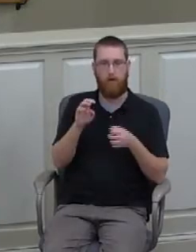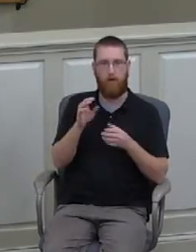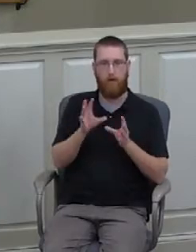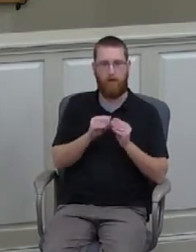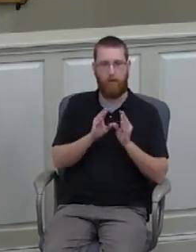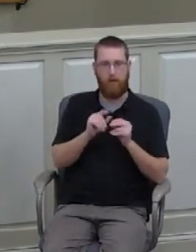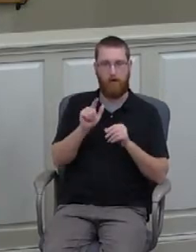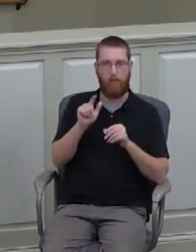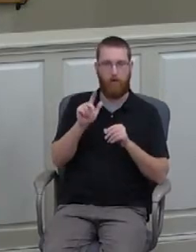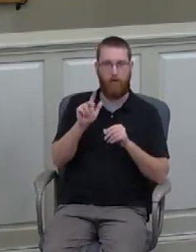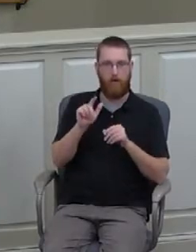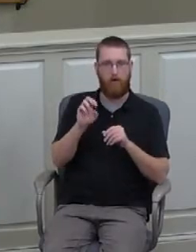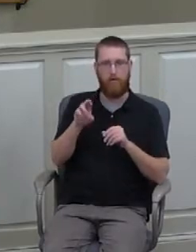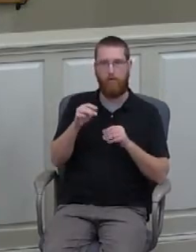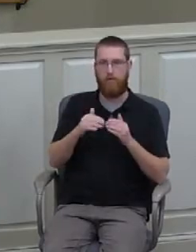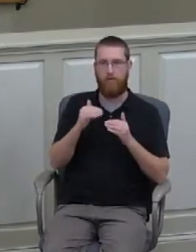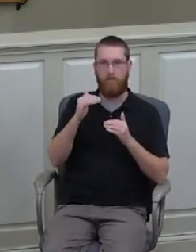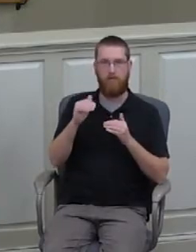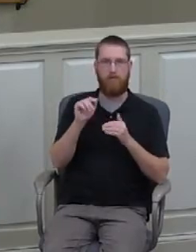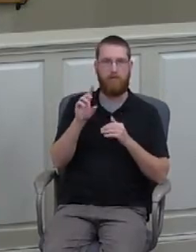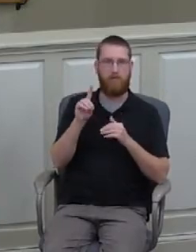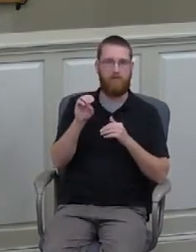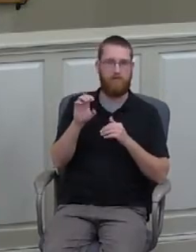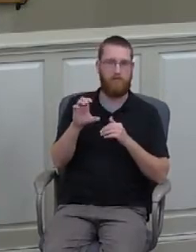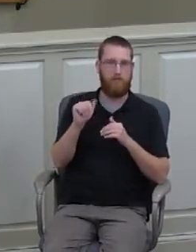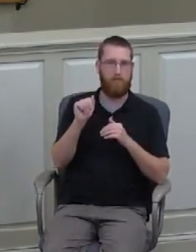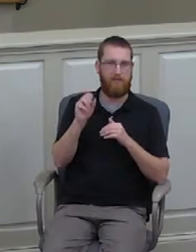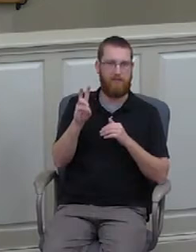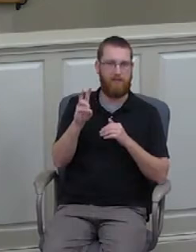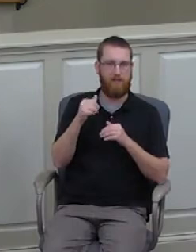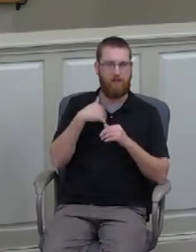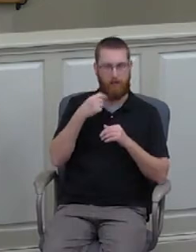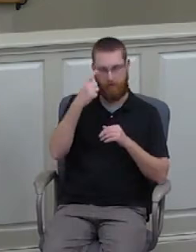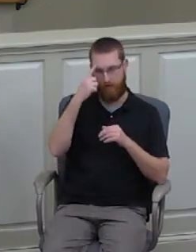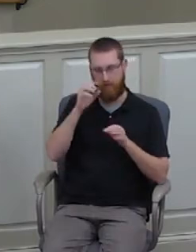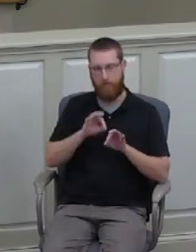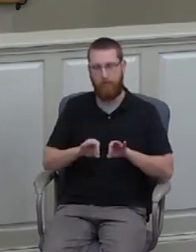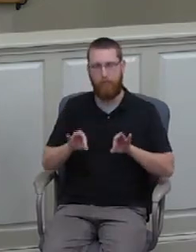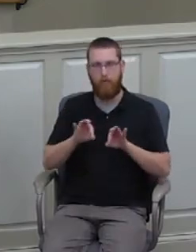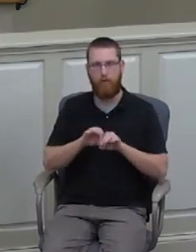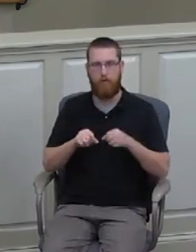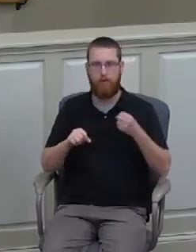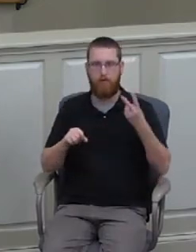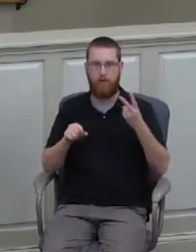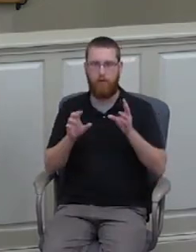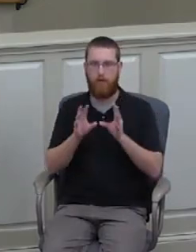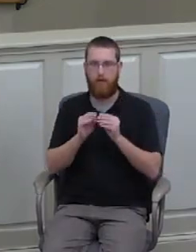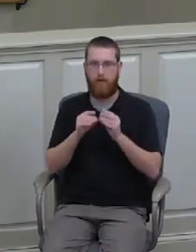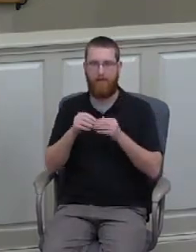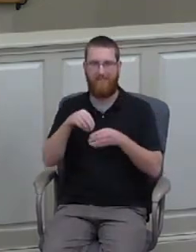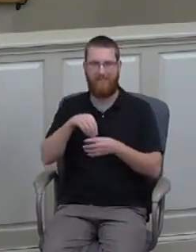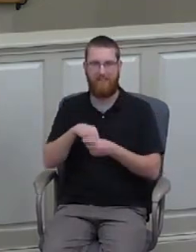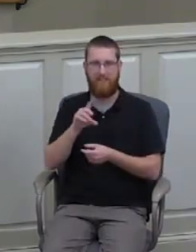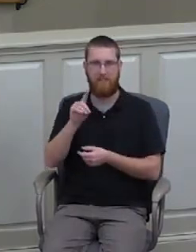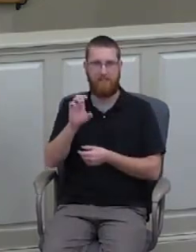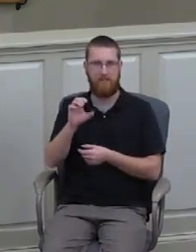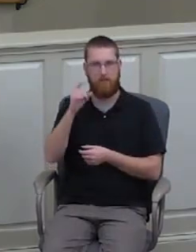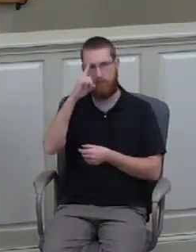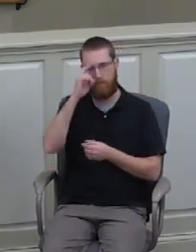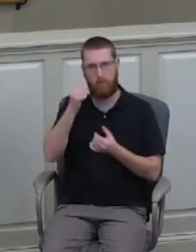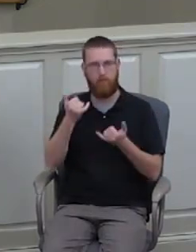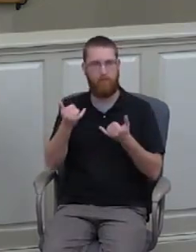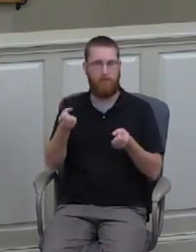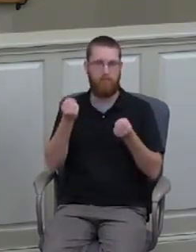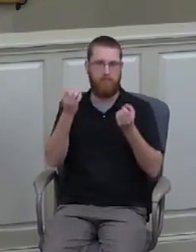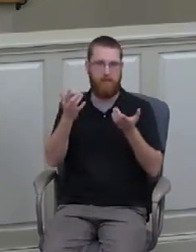or we could do it on the 16th. I think it's just important that we have 2 meetings in December in lieu of all the things that are being changed in our community